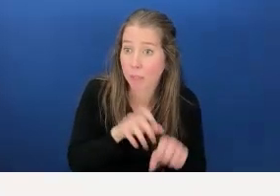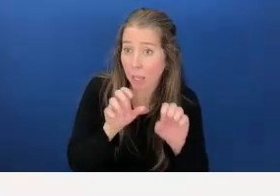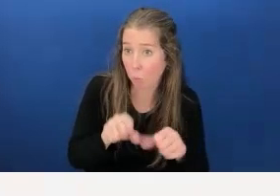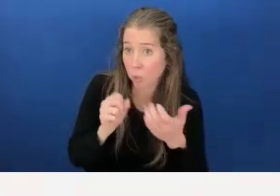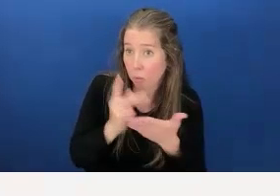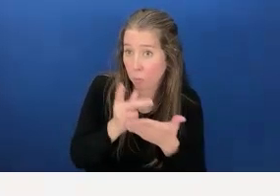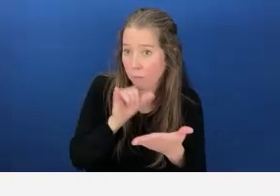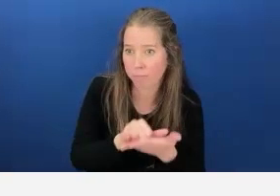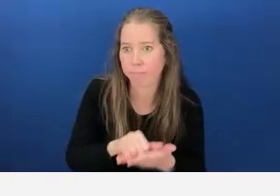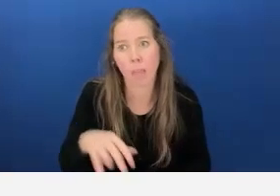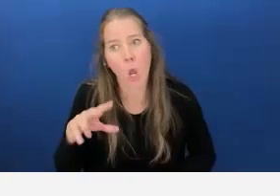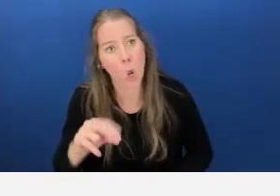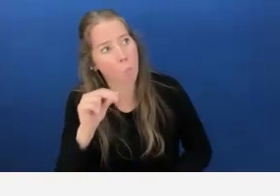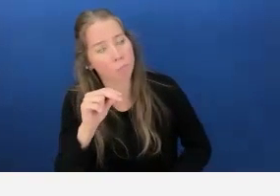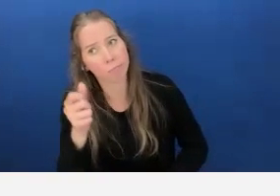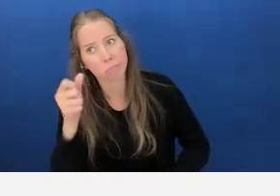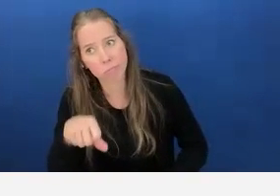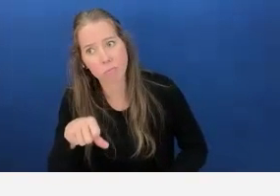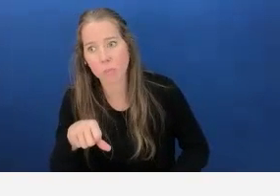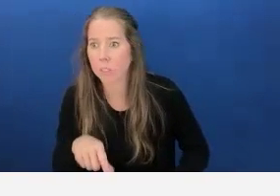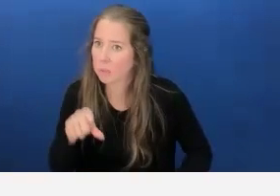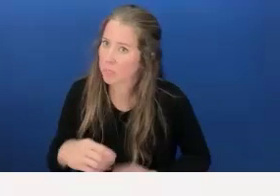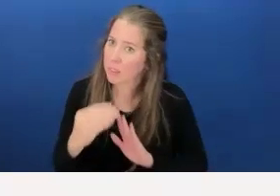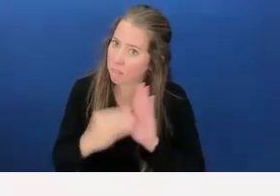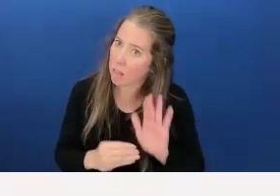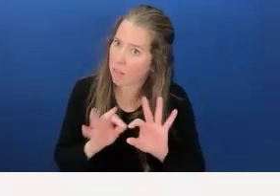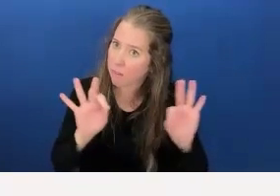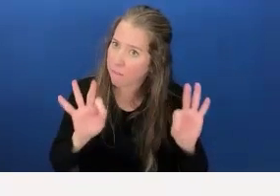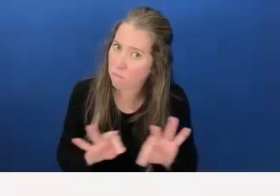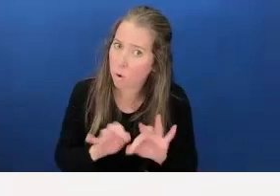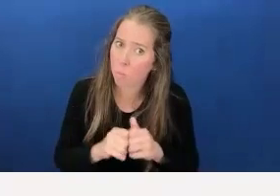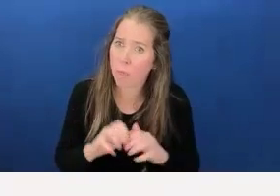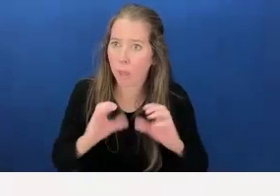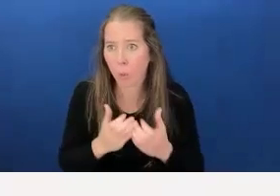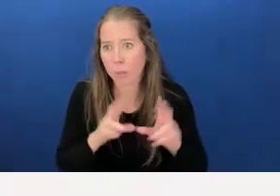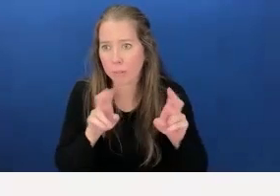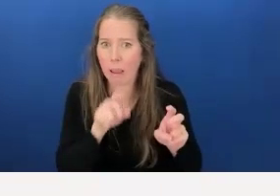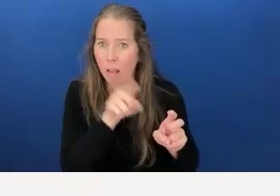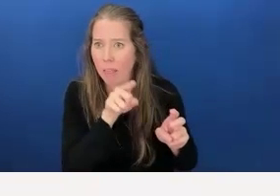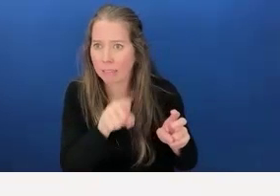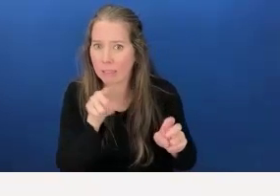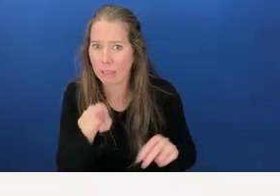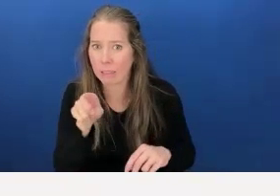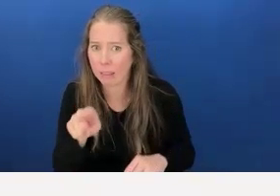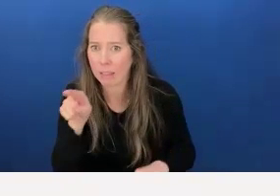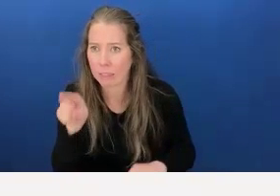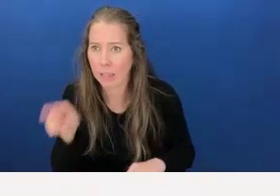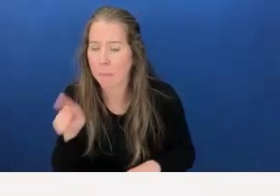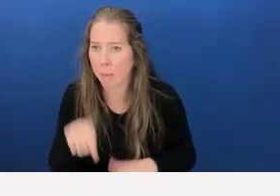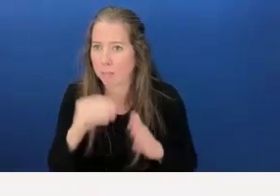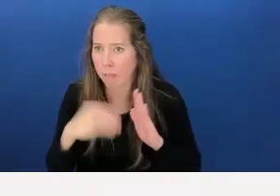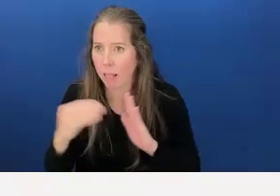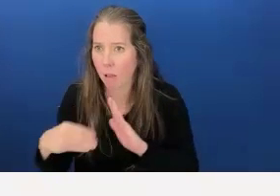approved? No. You have to fill out this form with the course title, what you see here, anticipated enrollment, all of those